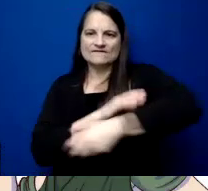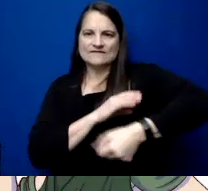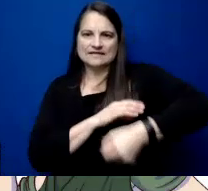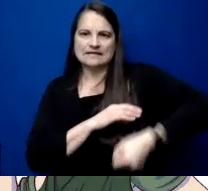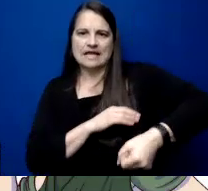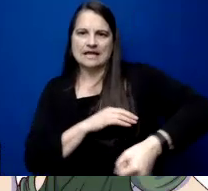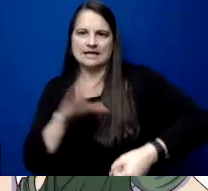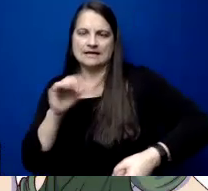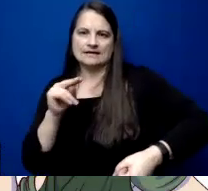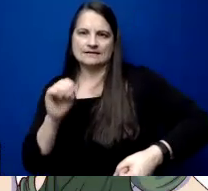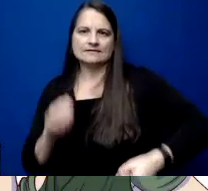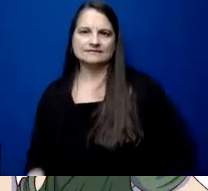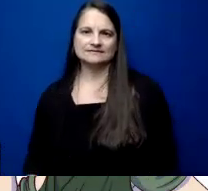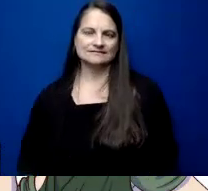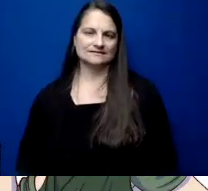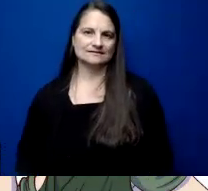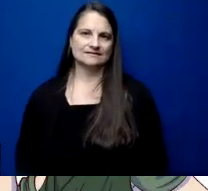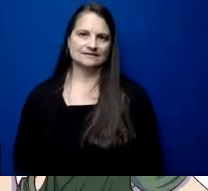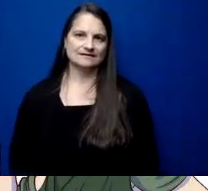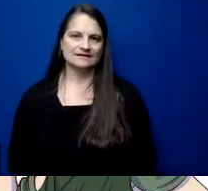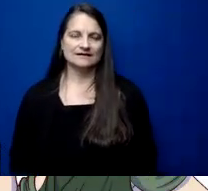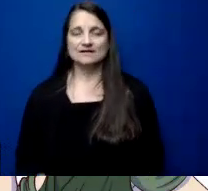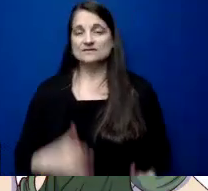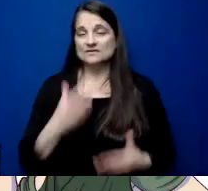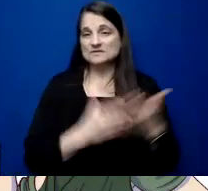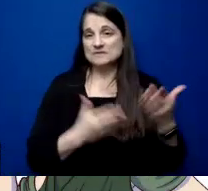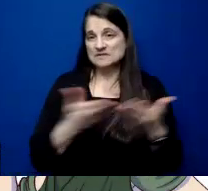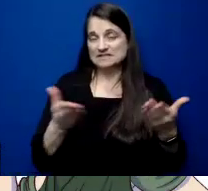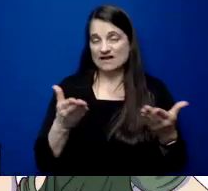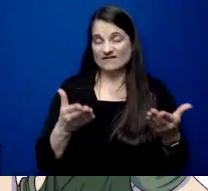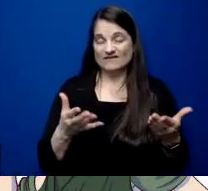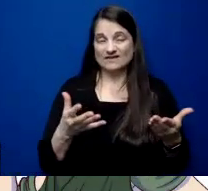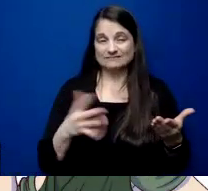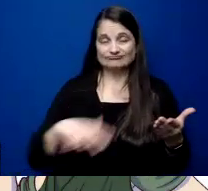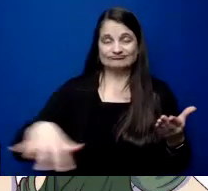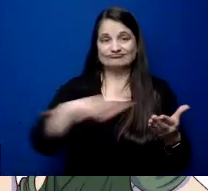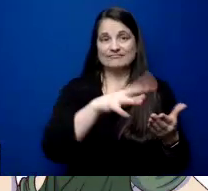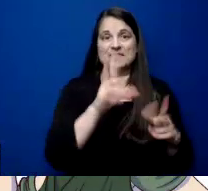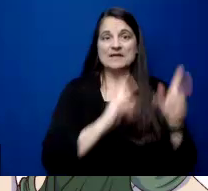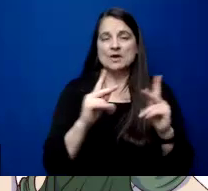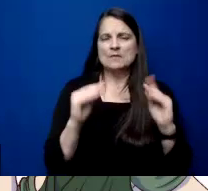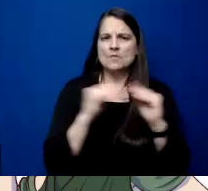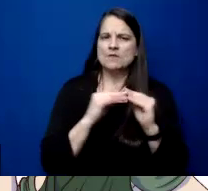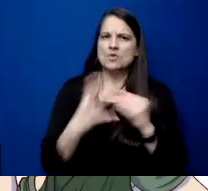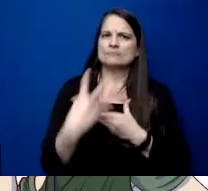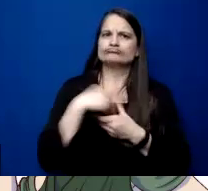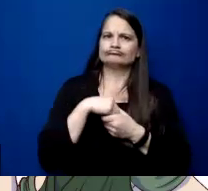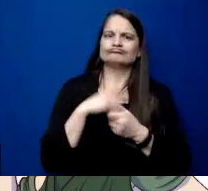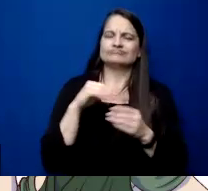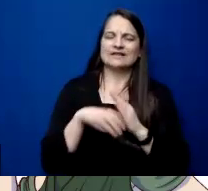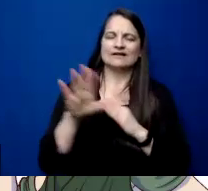And some of the stuff out there, like I feel like people are getting more and more inclusive in design and aesthetics,